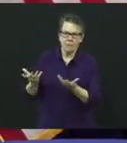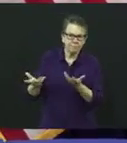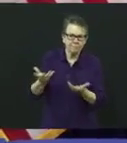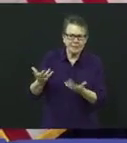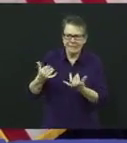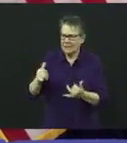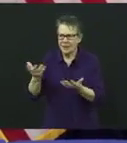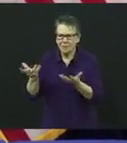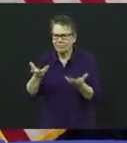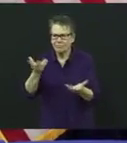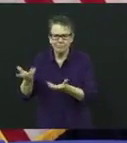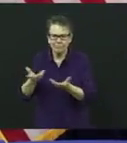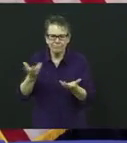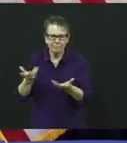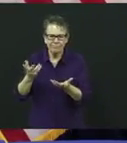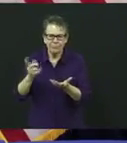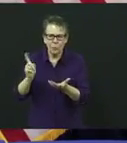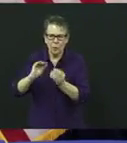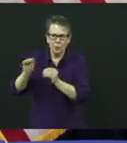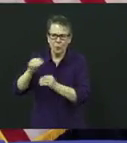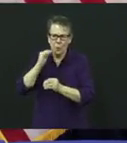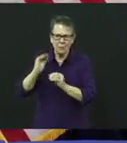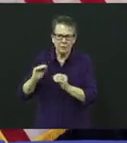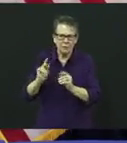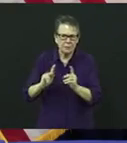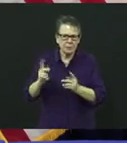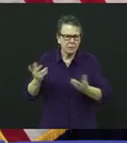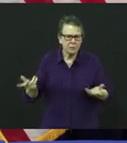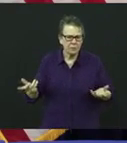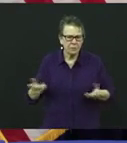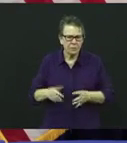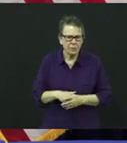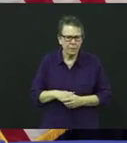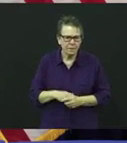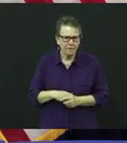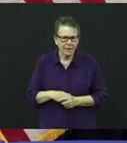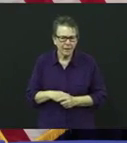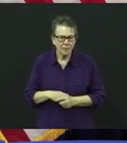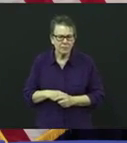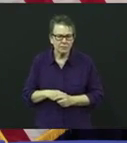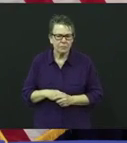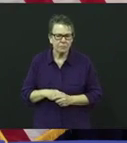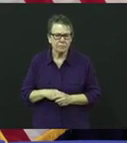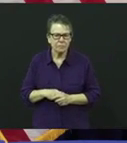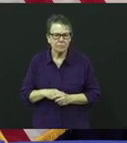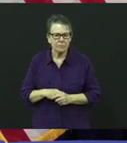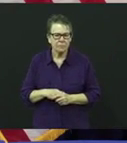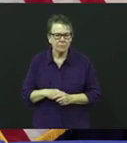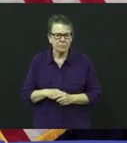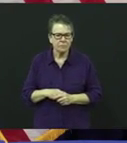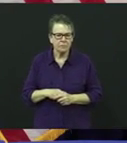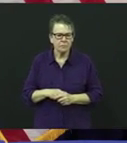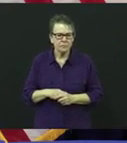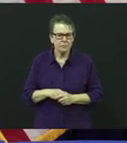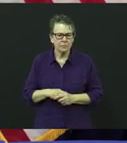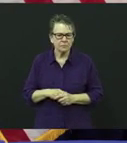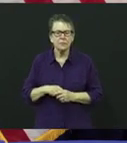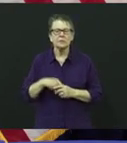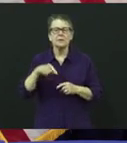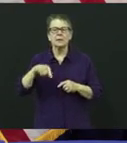advocate about doing comprehensive policy work around reducing our homeless